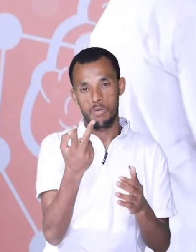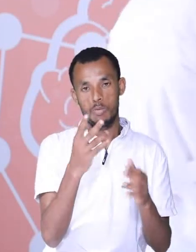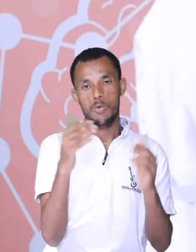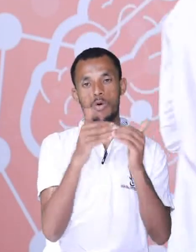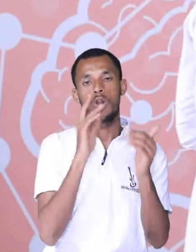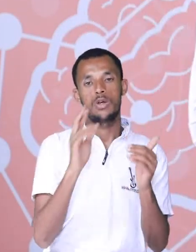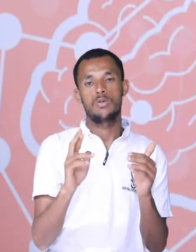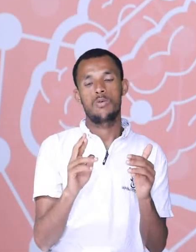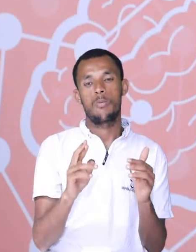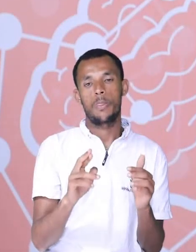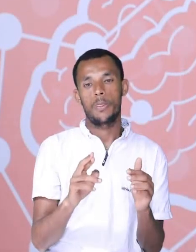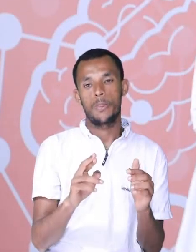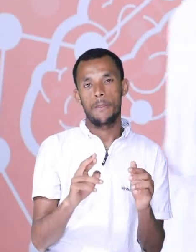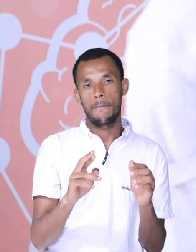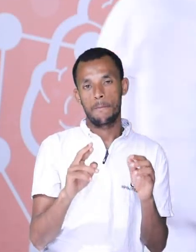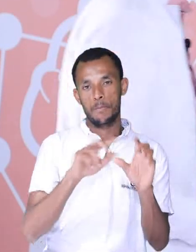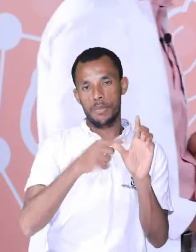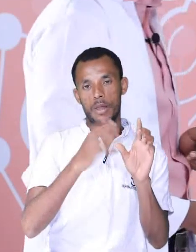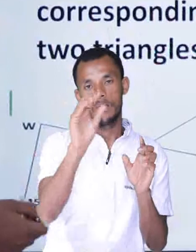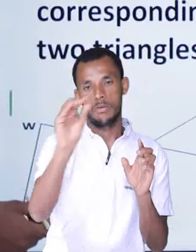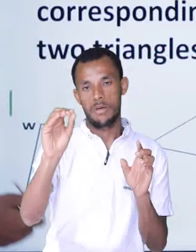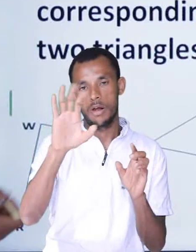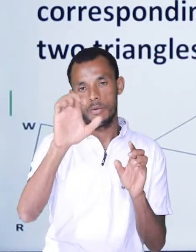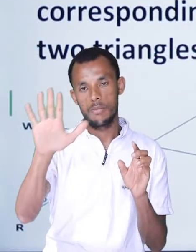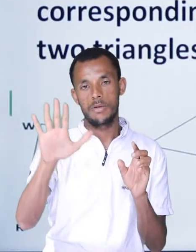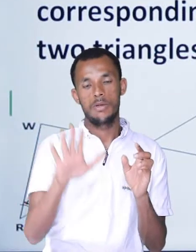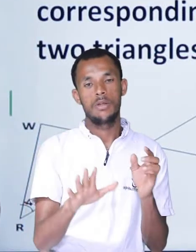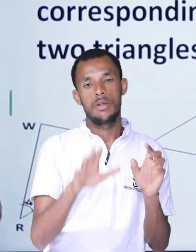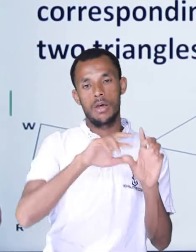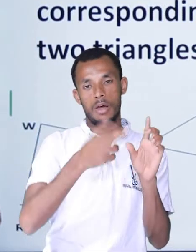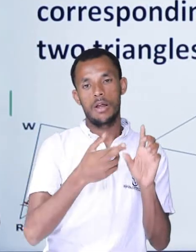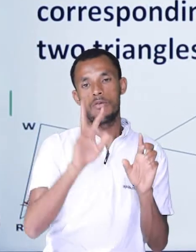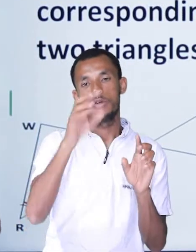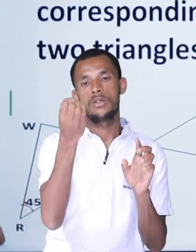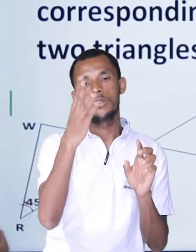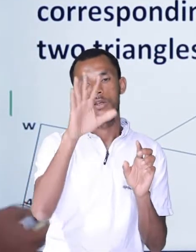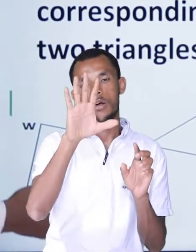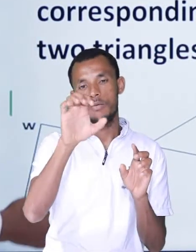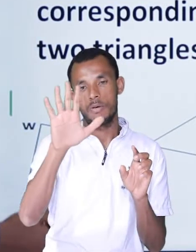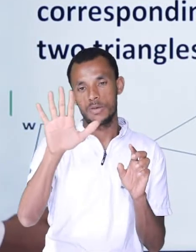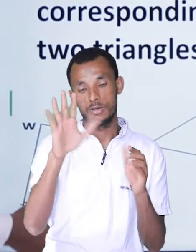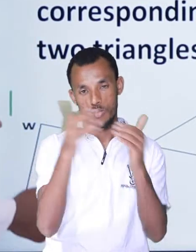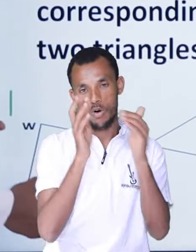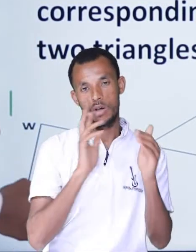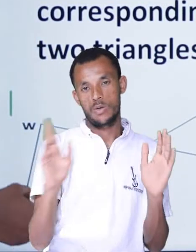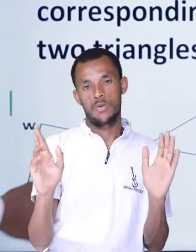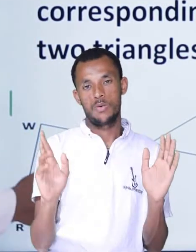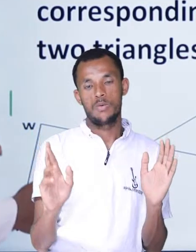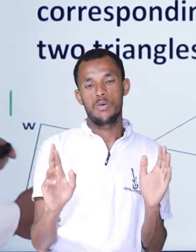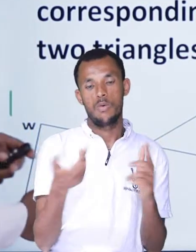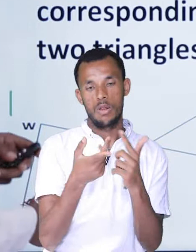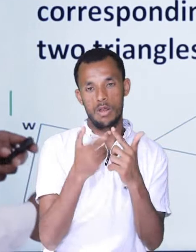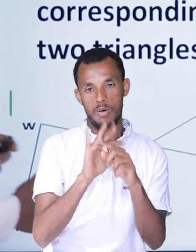is congruent to angle V because their angle measurement is 45 degrees. The second one,